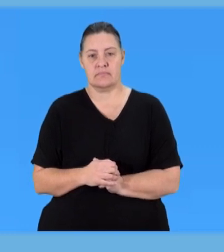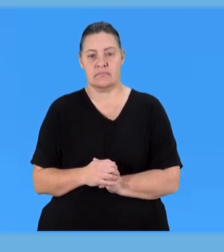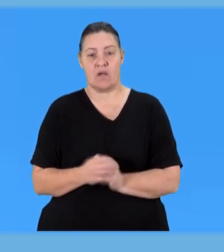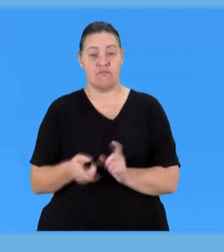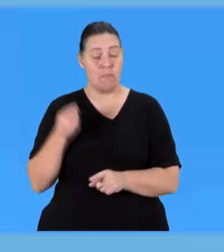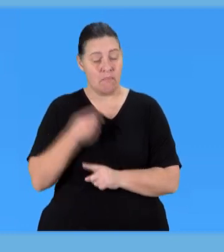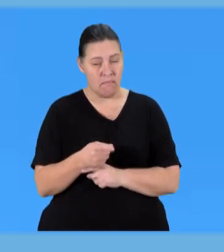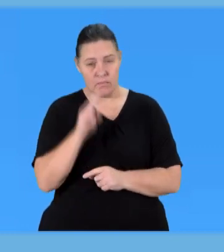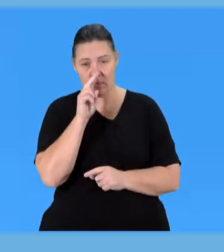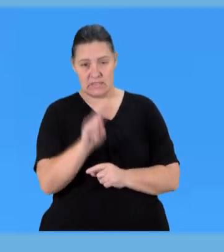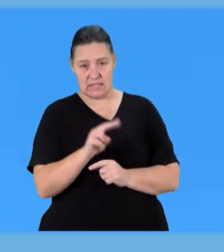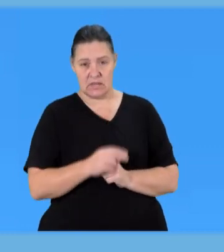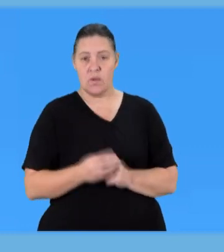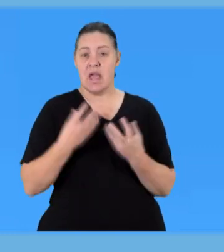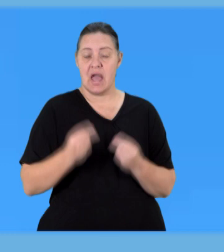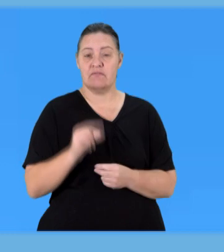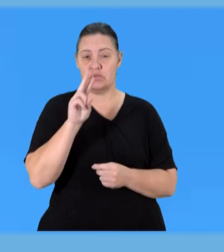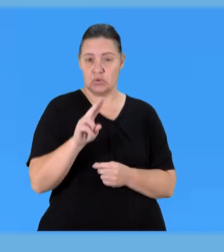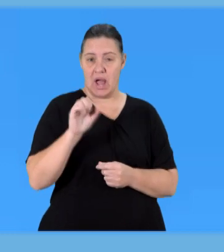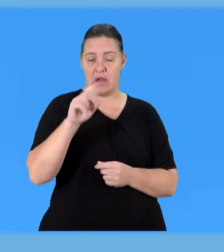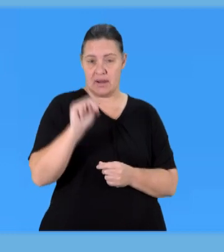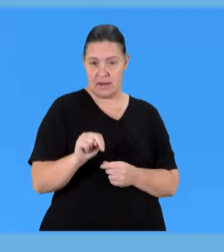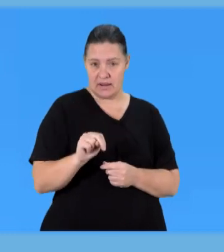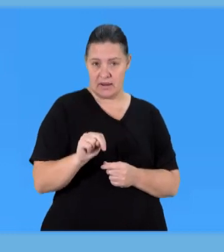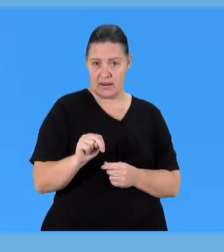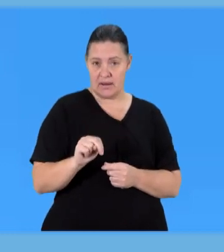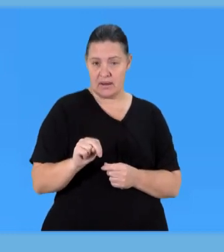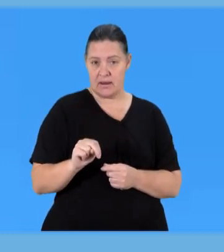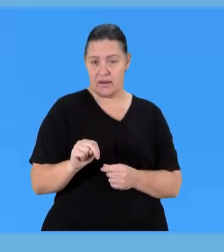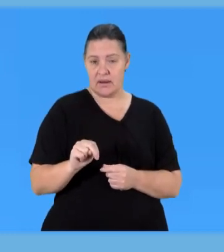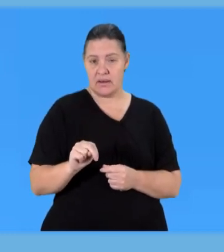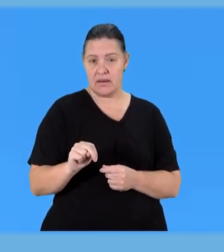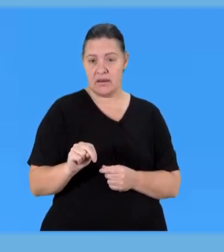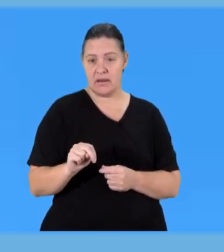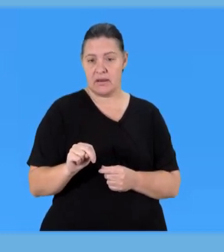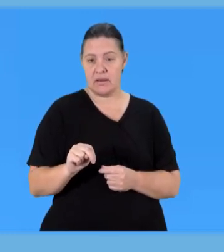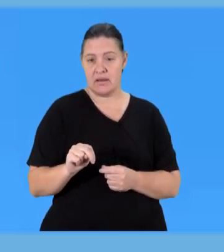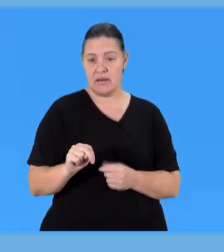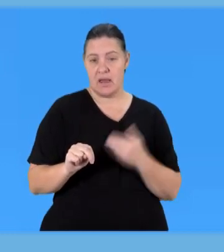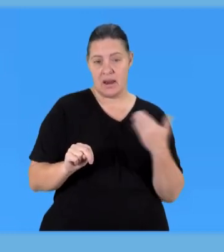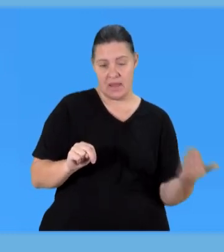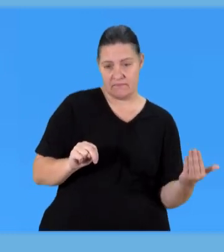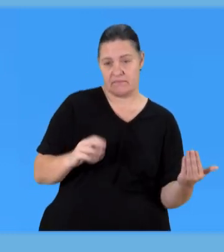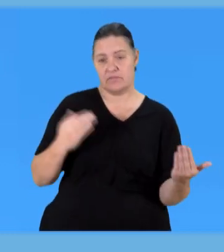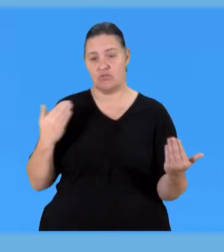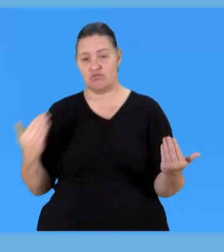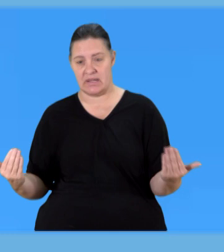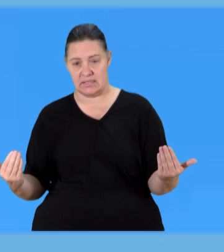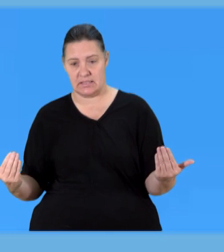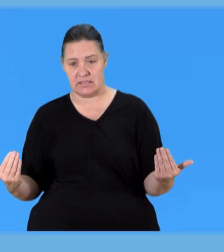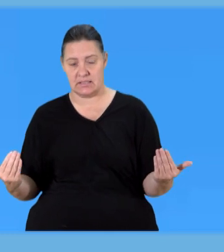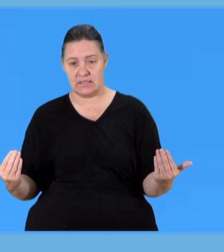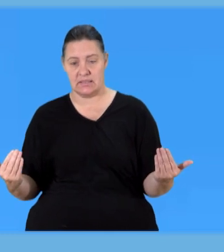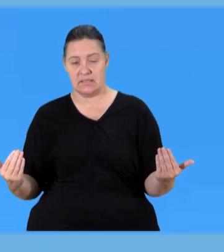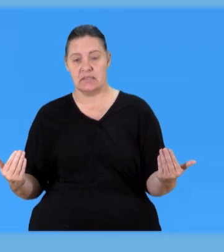And then from there, we're seeing that we have 2 ions there on the right-hand side, and we have 1 on the left-hand side. If